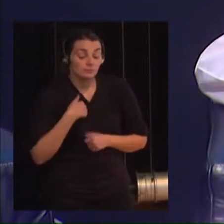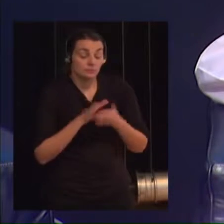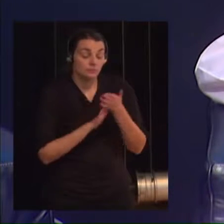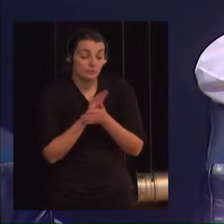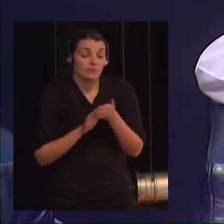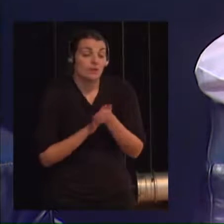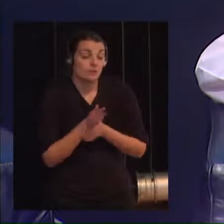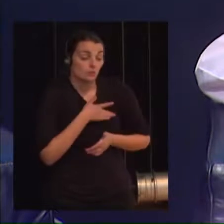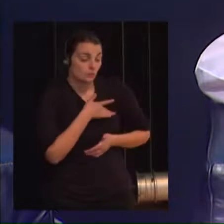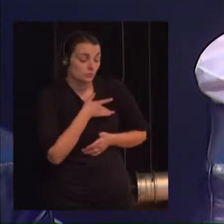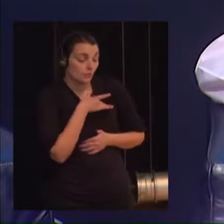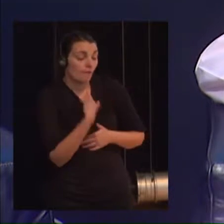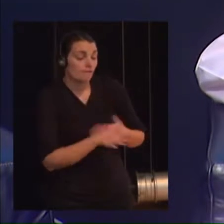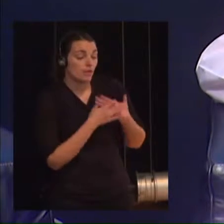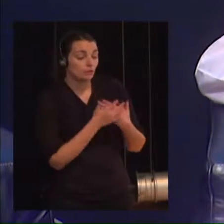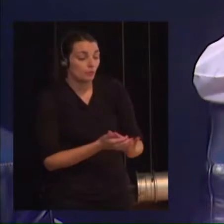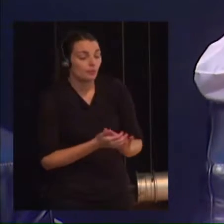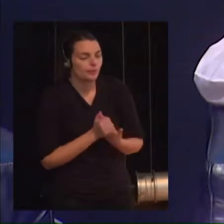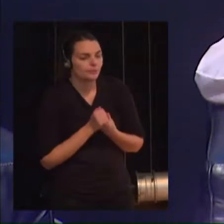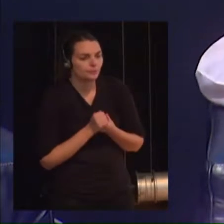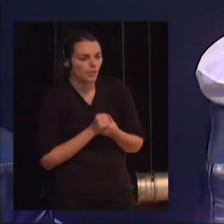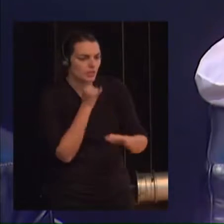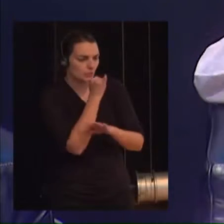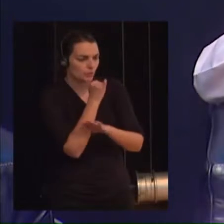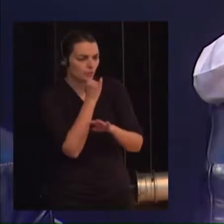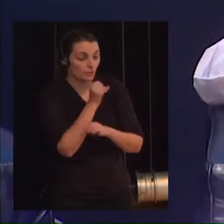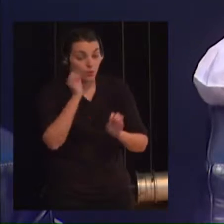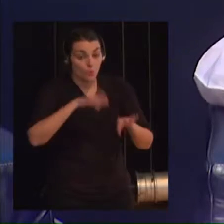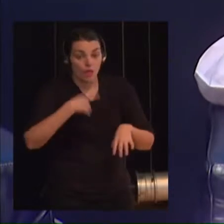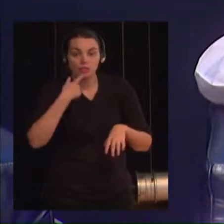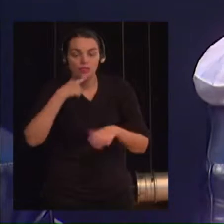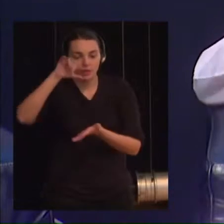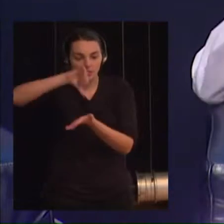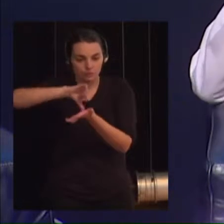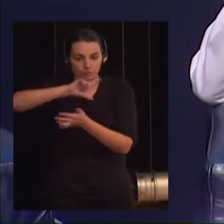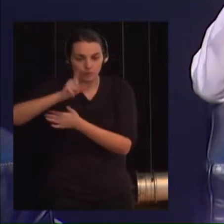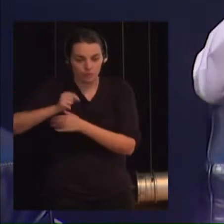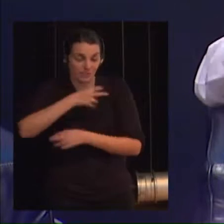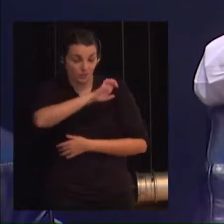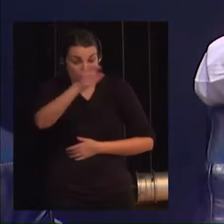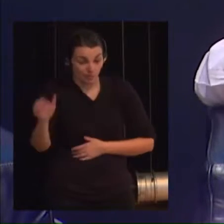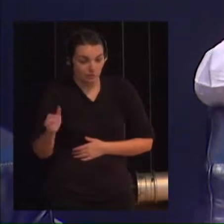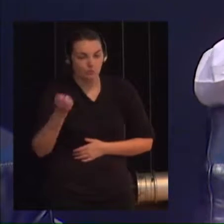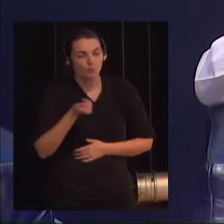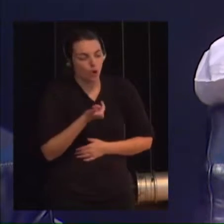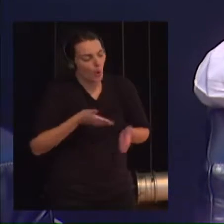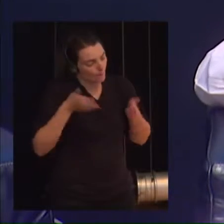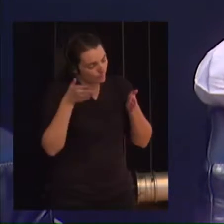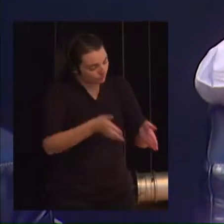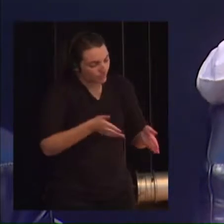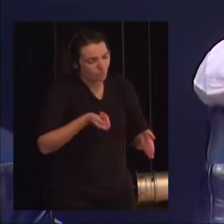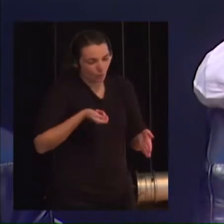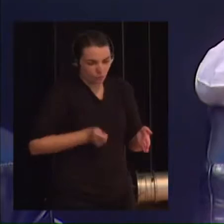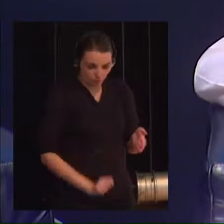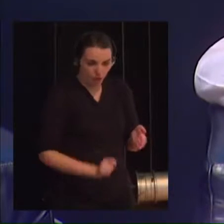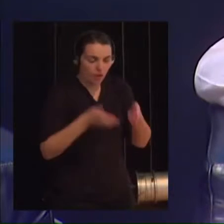Centre calls it, which is a more kind of professionalised, perhaps more specialised, foundation sectors developing new